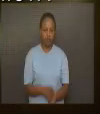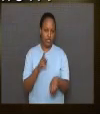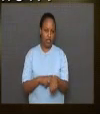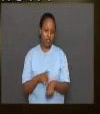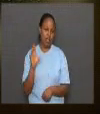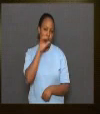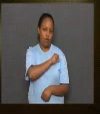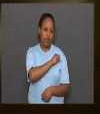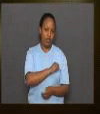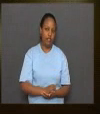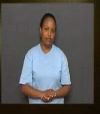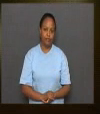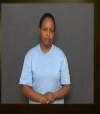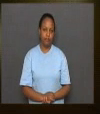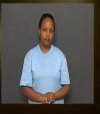Time's up!